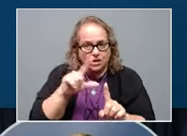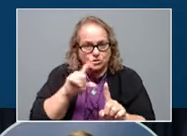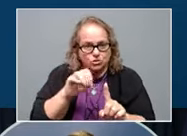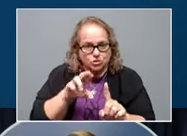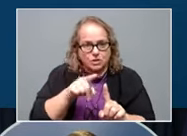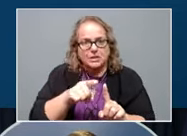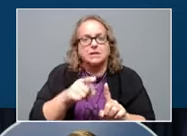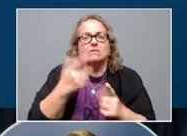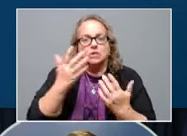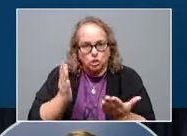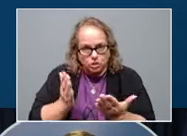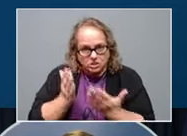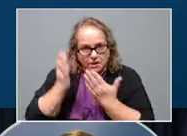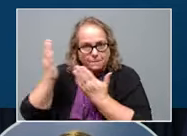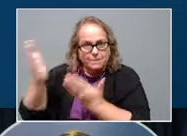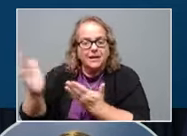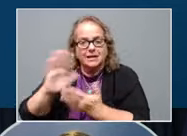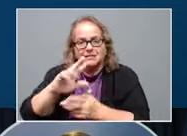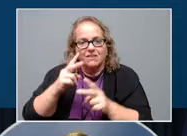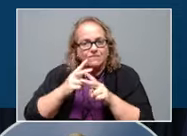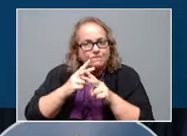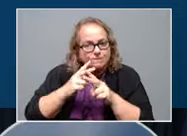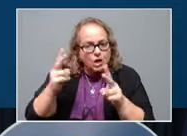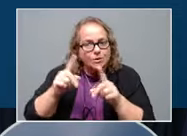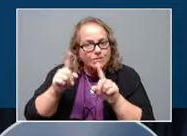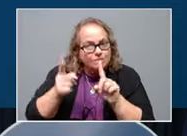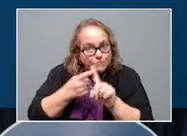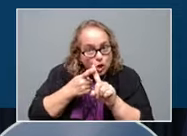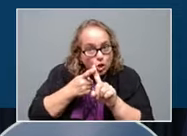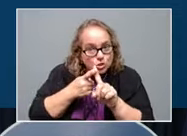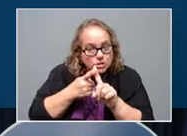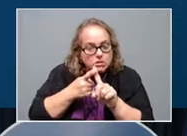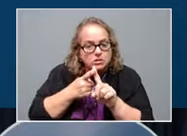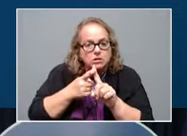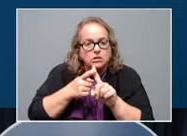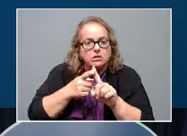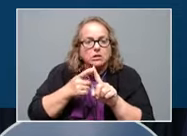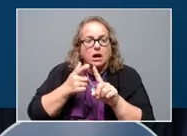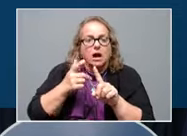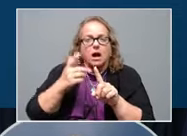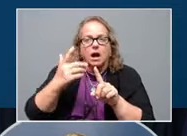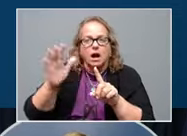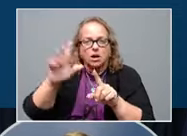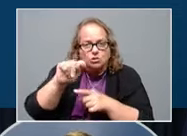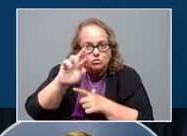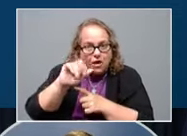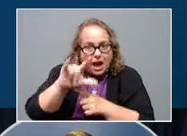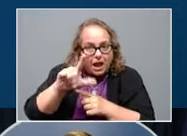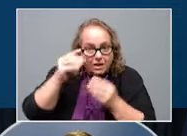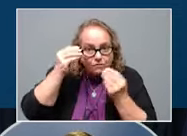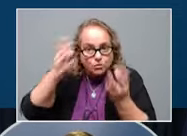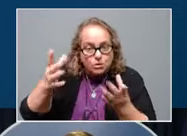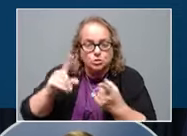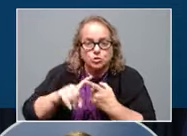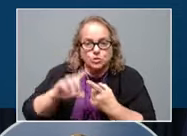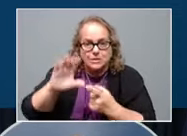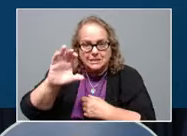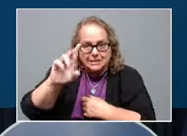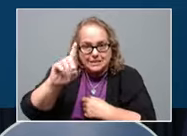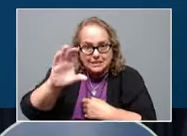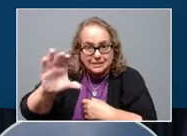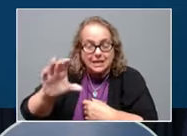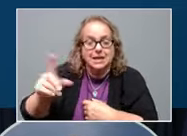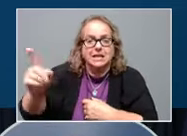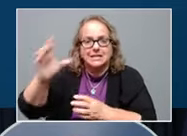it is submitting, its very first clinical trial information to the CDC. It is going to seek